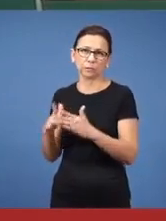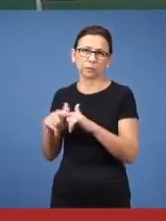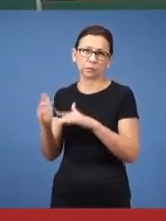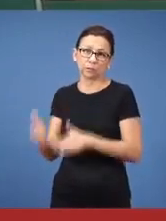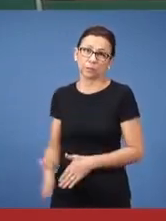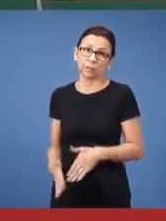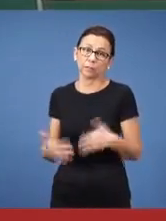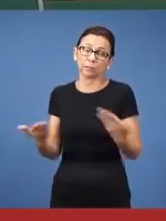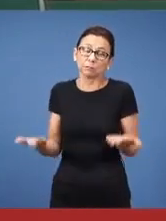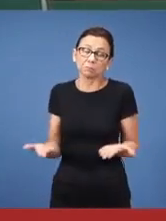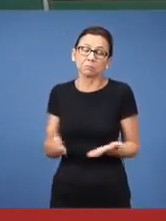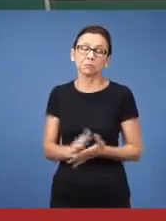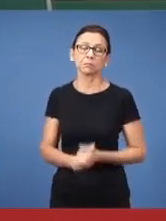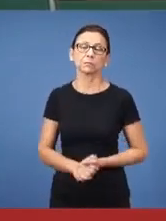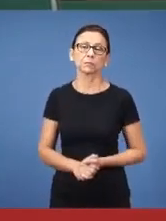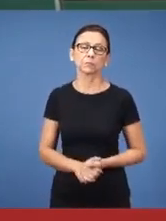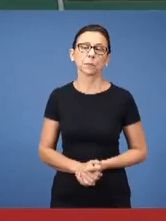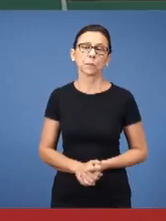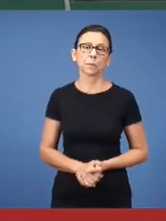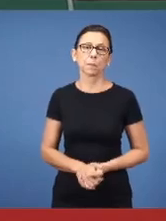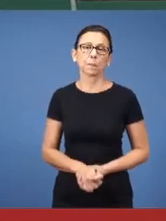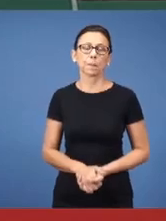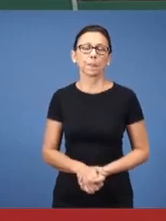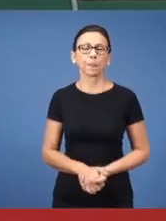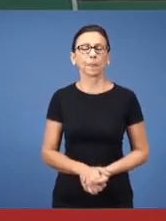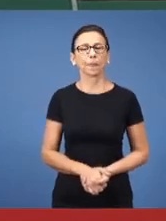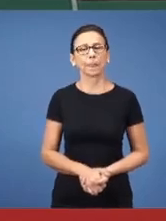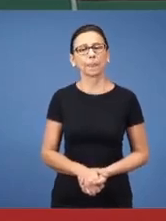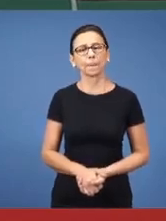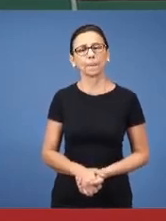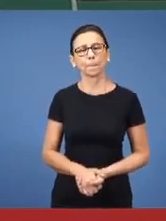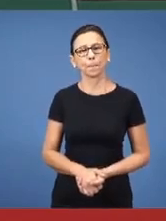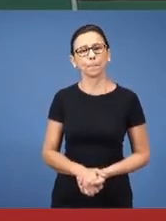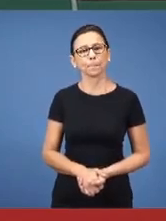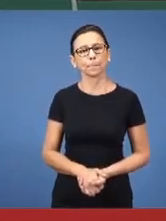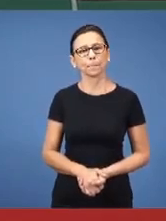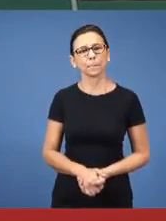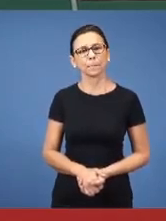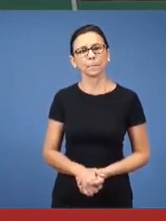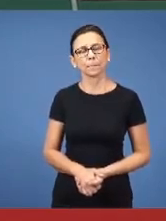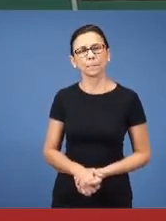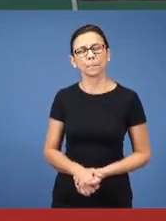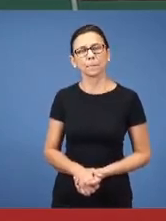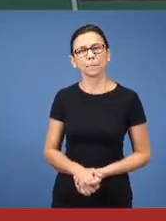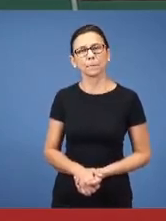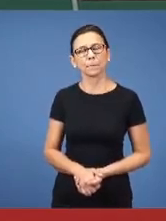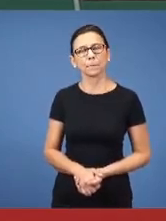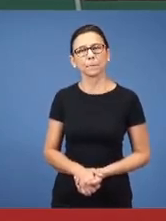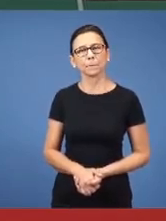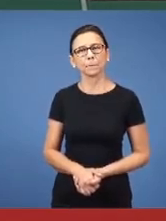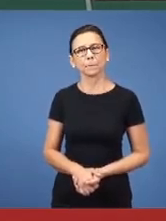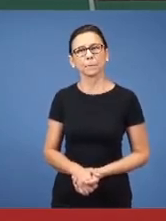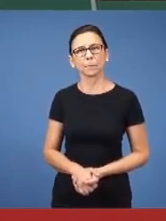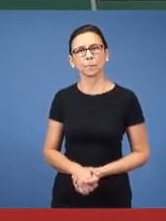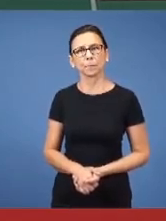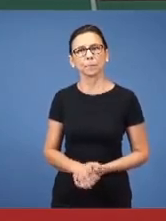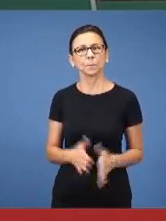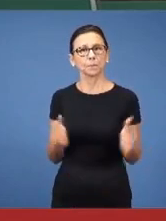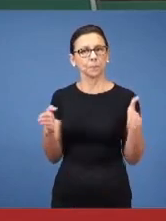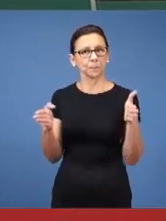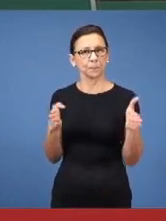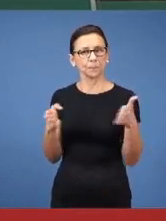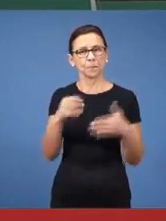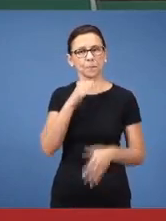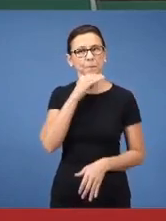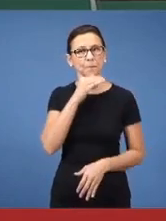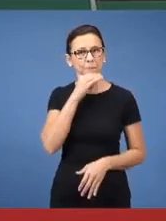not speaking about Jesus, then you may be something else, not the bride. See, my brethren, the moment in which we are living